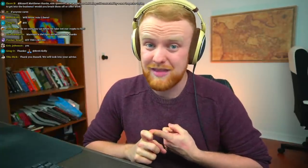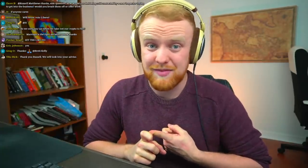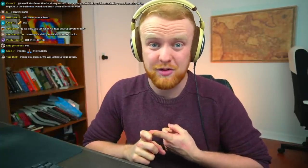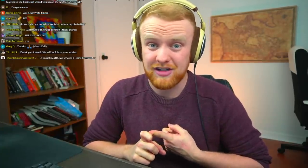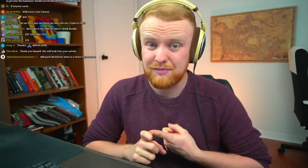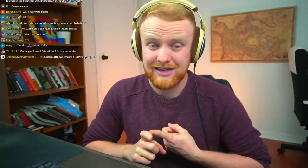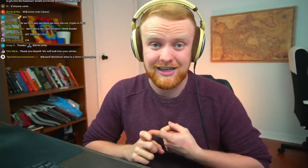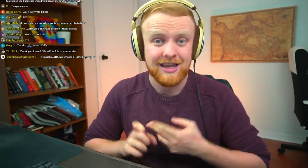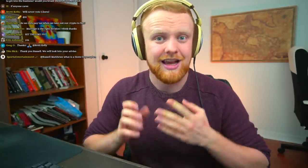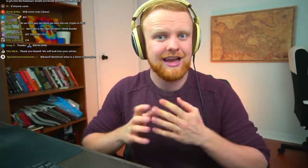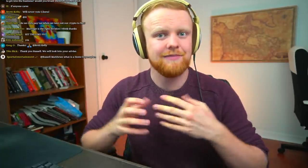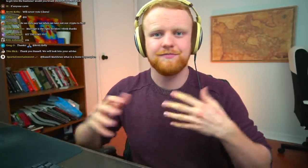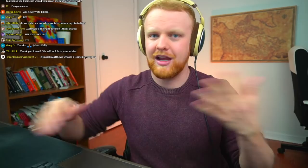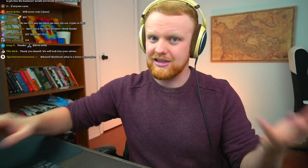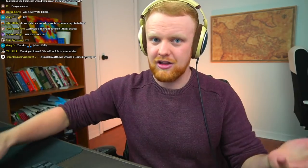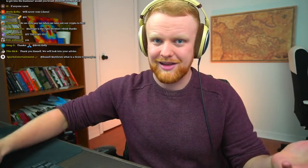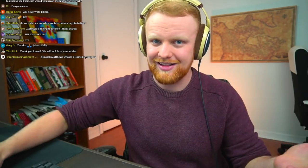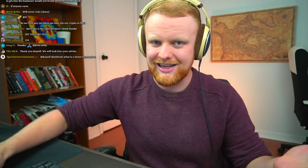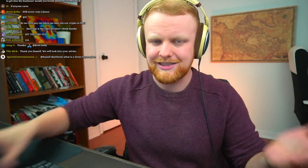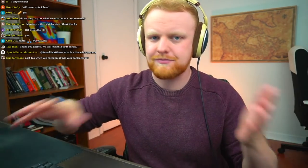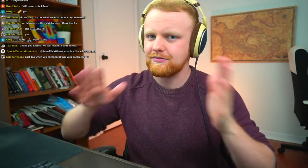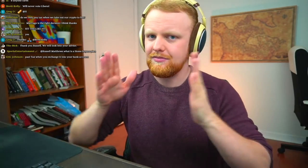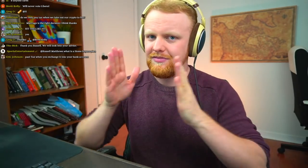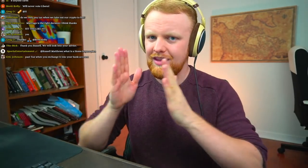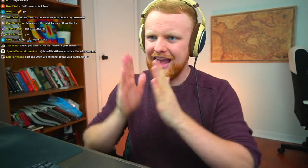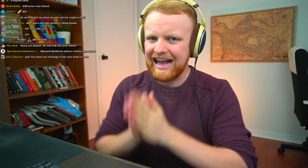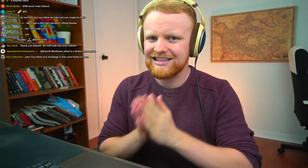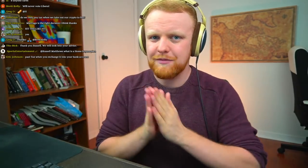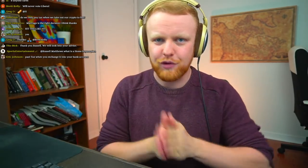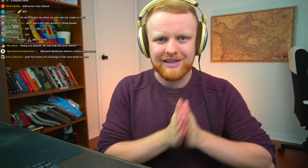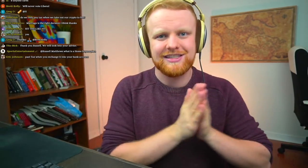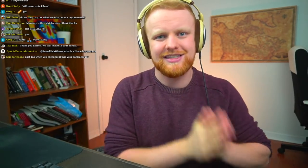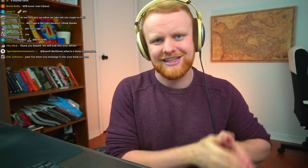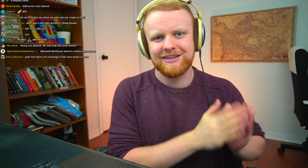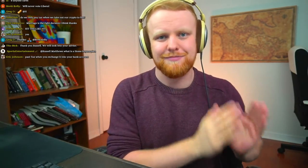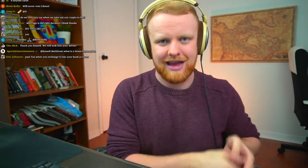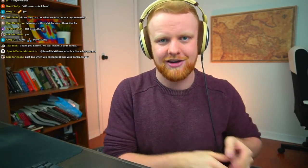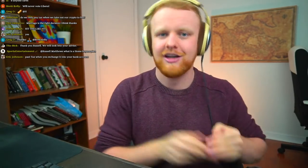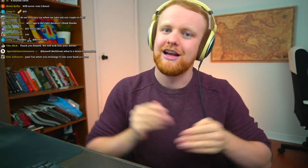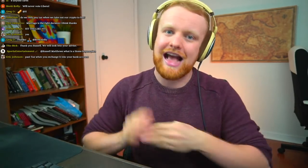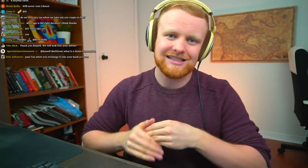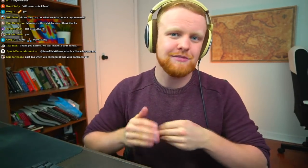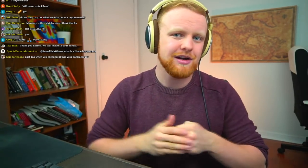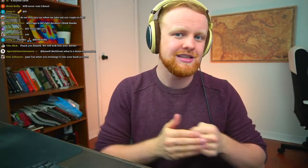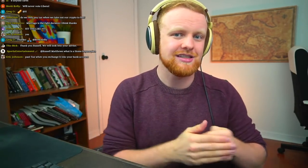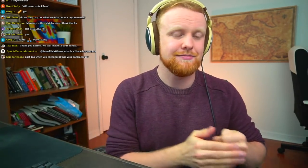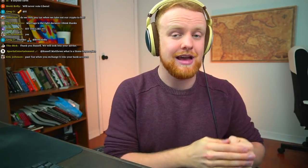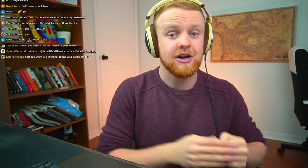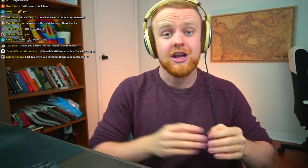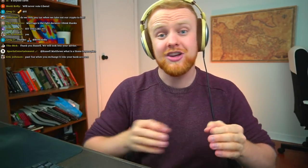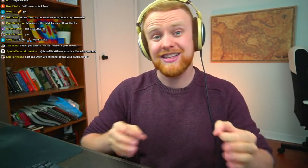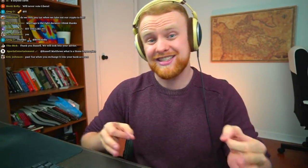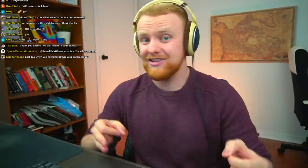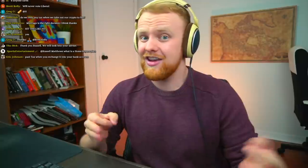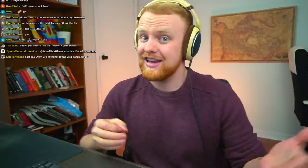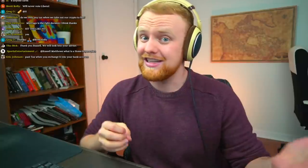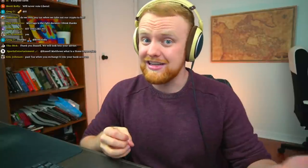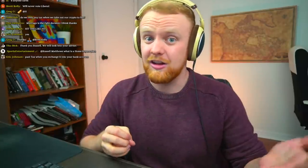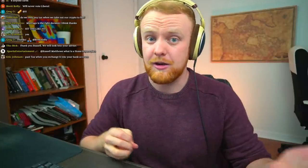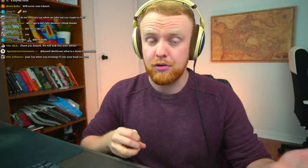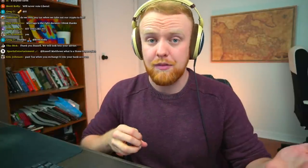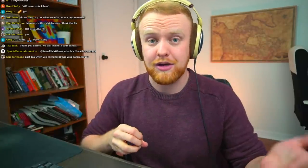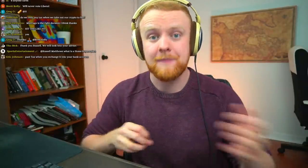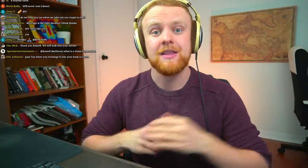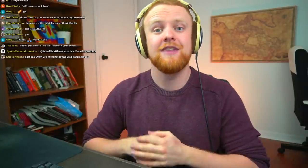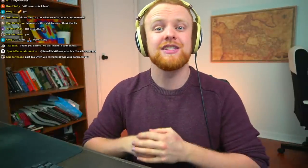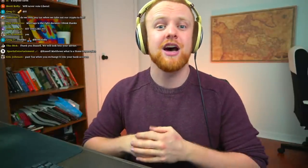than you maybe were expecting. Again, I tell all my clients, asking price doesn't matter. Asking price doesn't matter. You can still get a deal